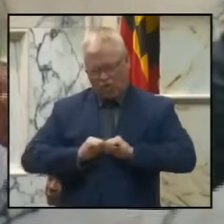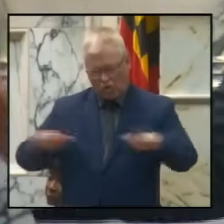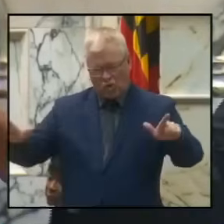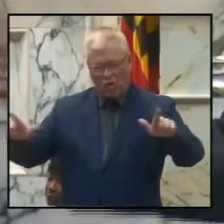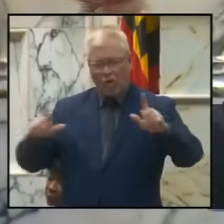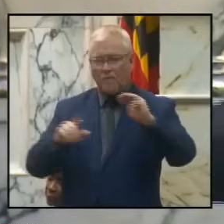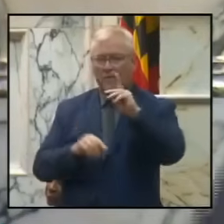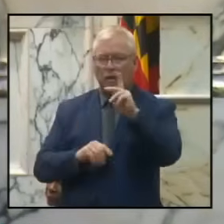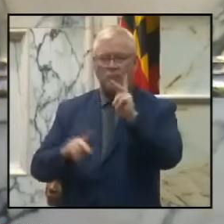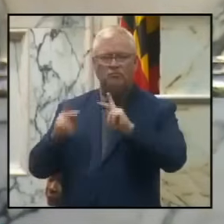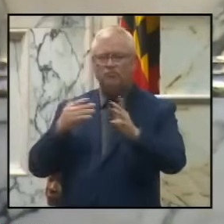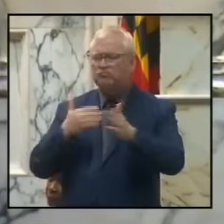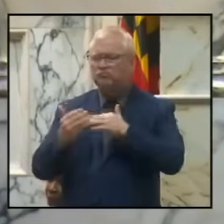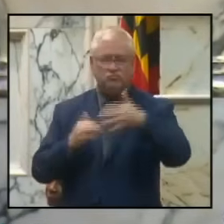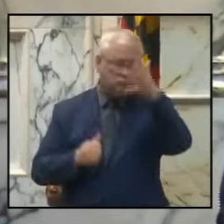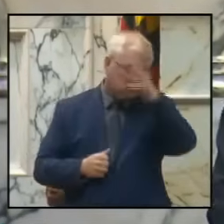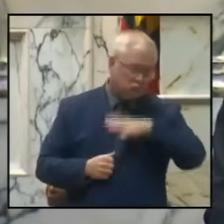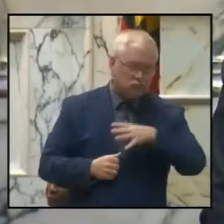their background.